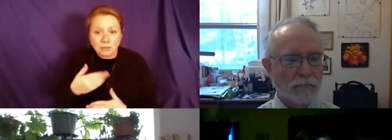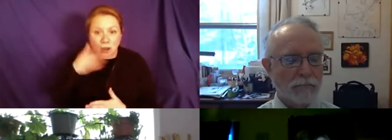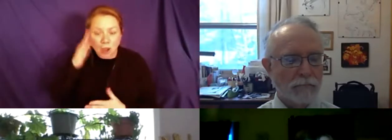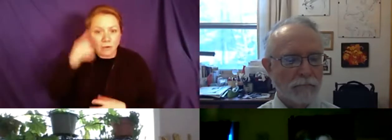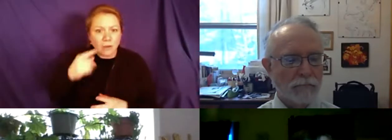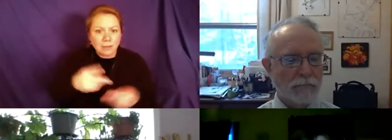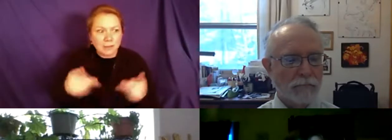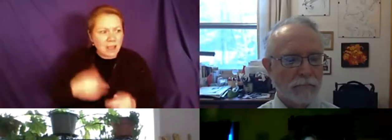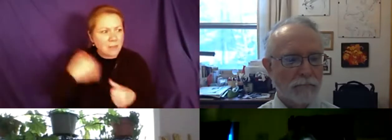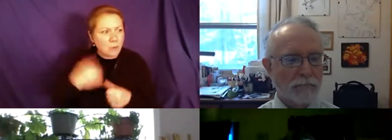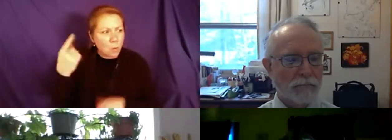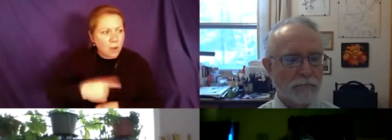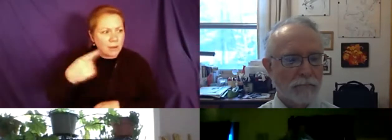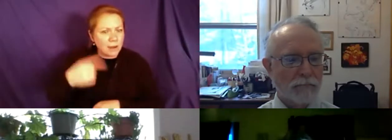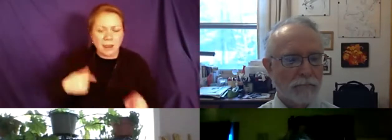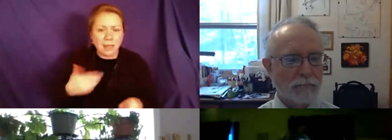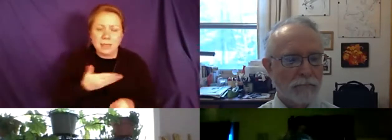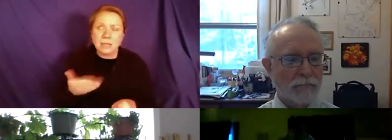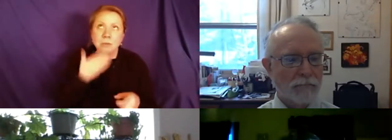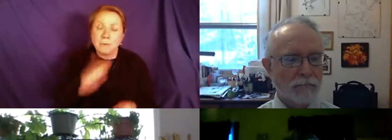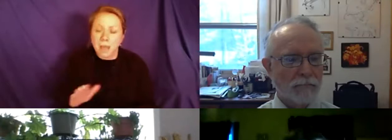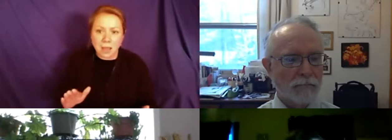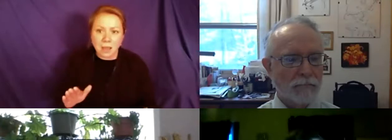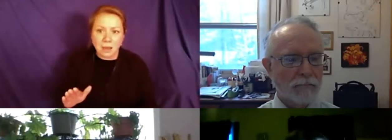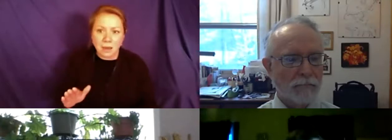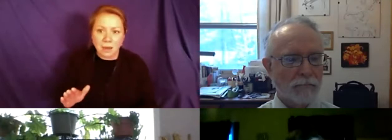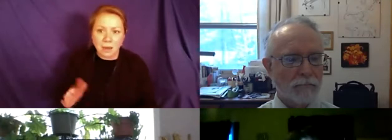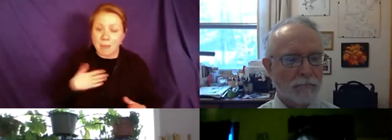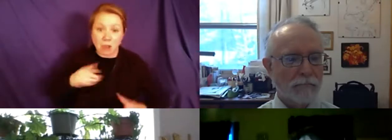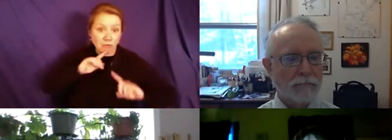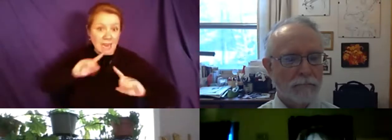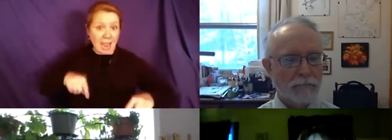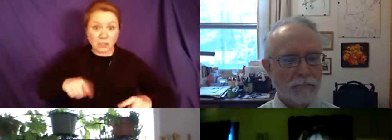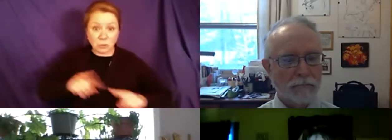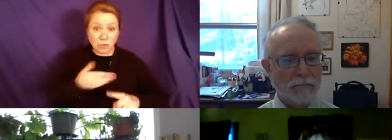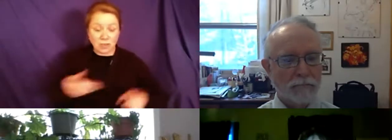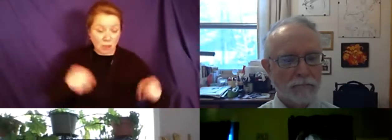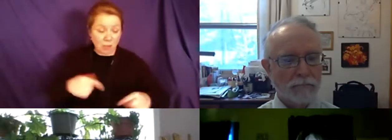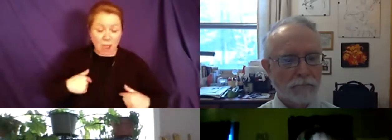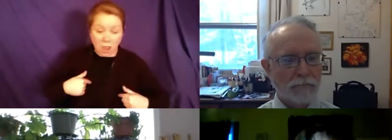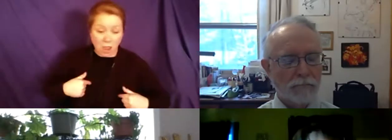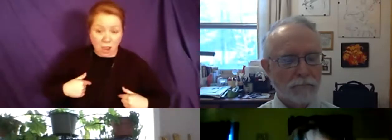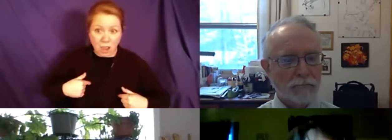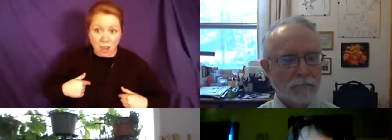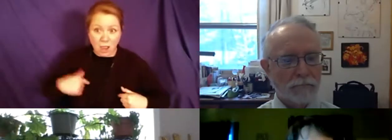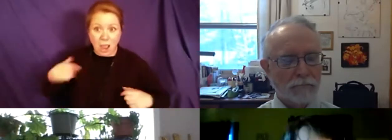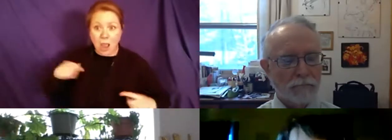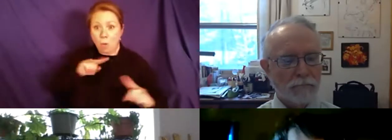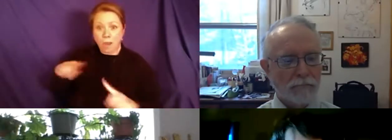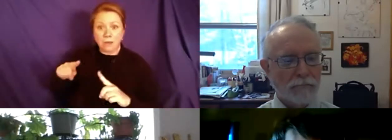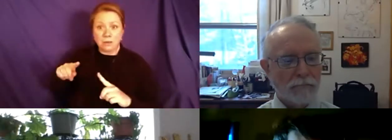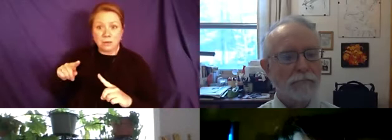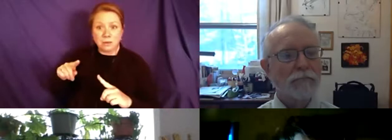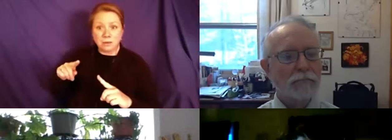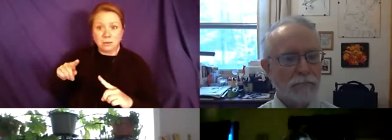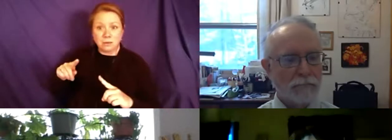day that things were so bad, my just reaction to things going on. I went over to another way in